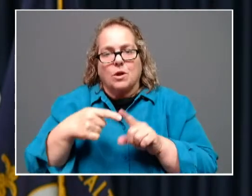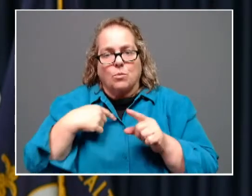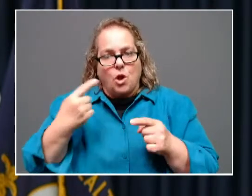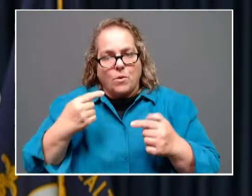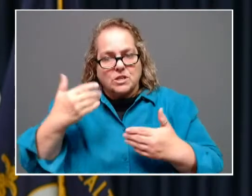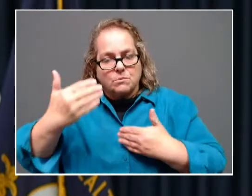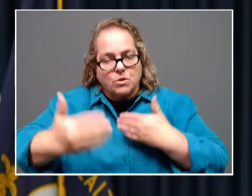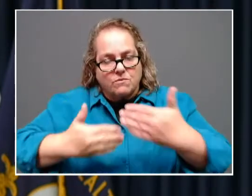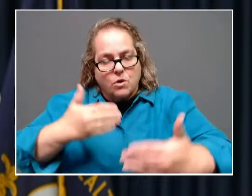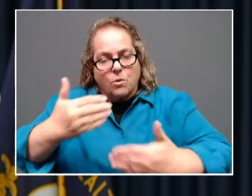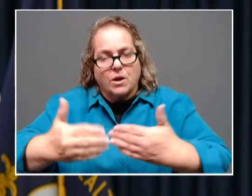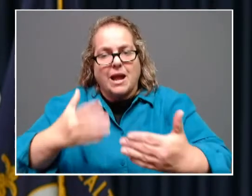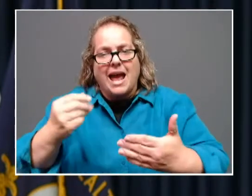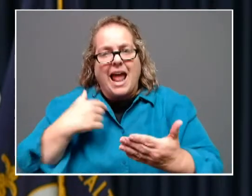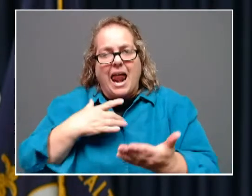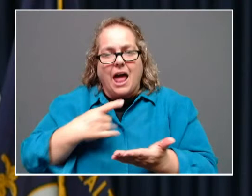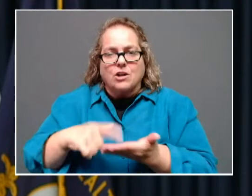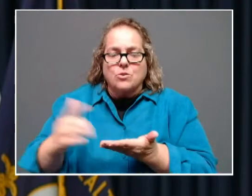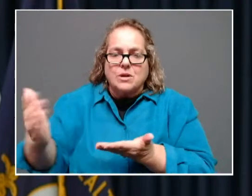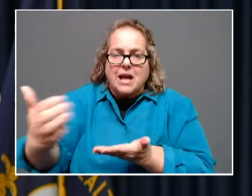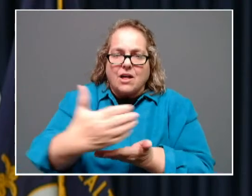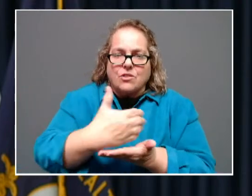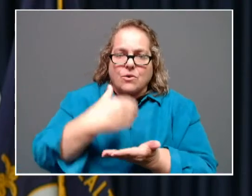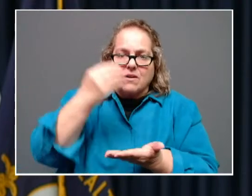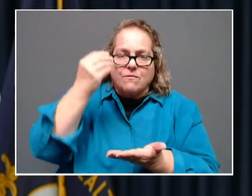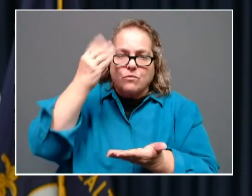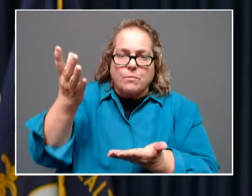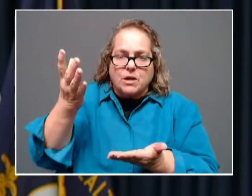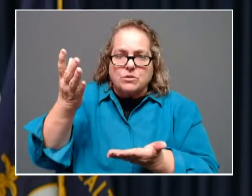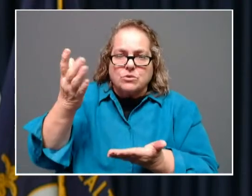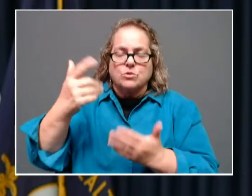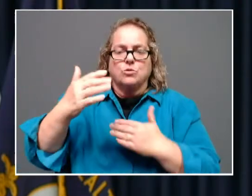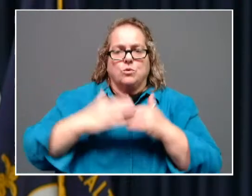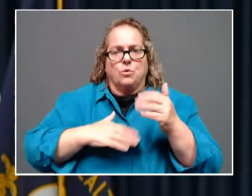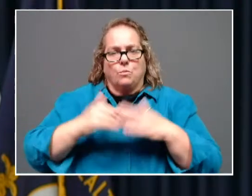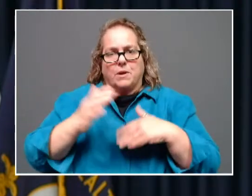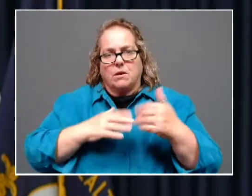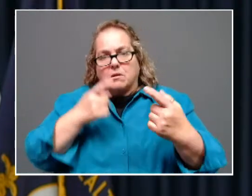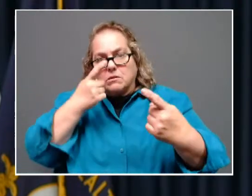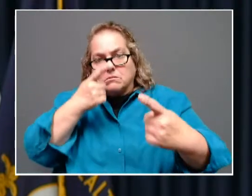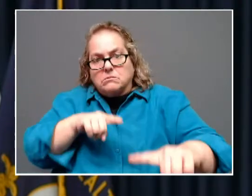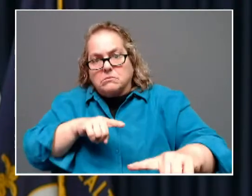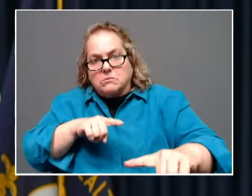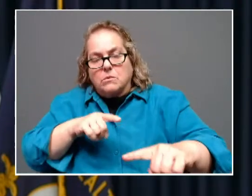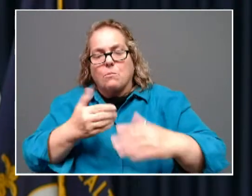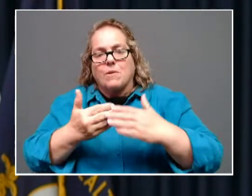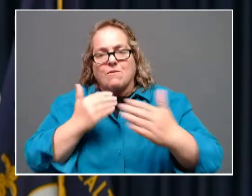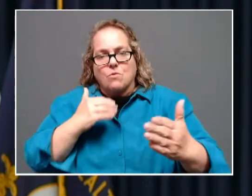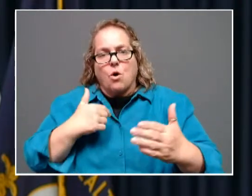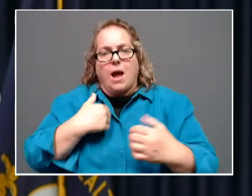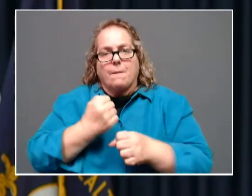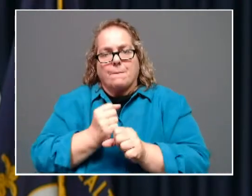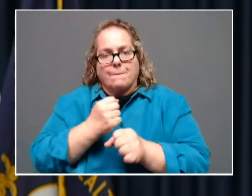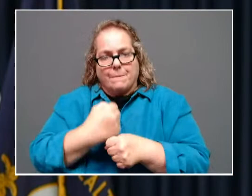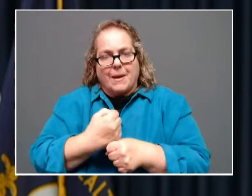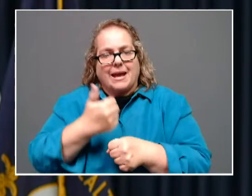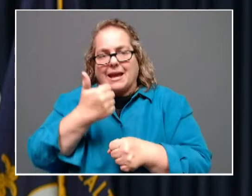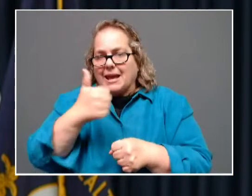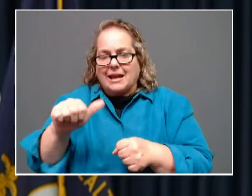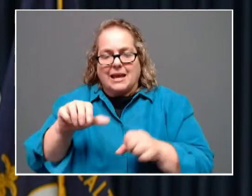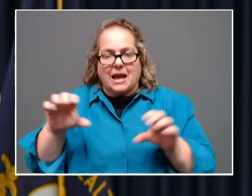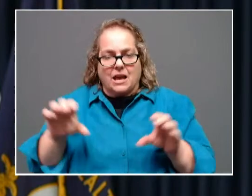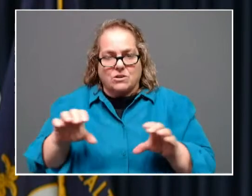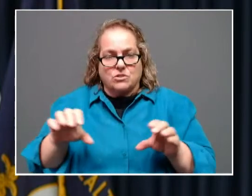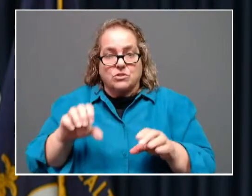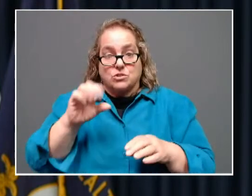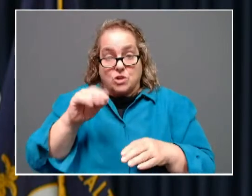and gather information and work to build consensus before culminating ultimately in action. So over the